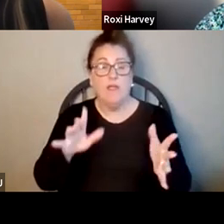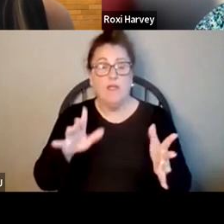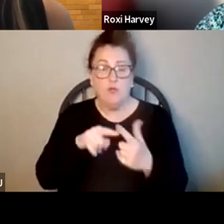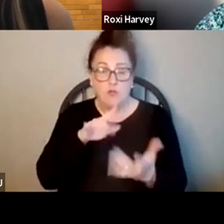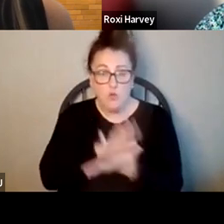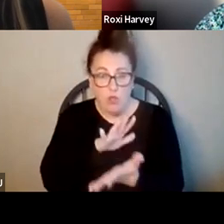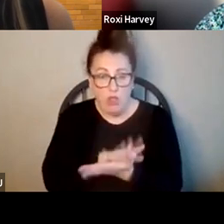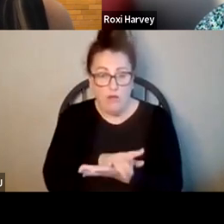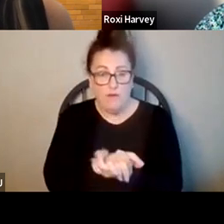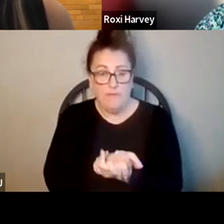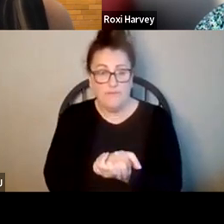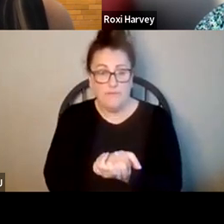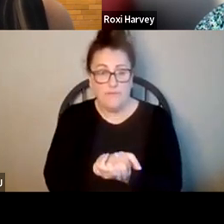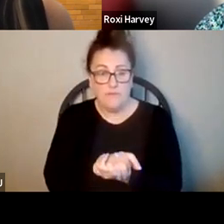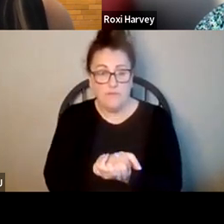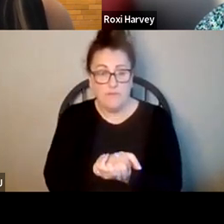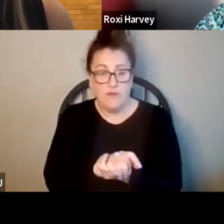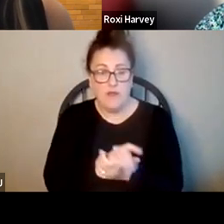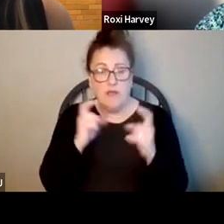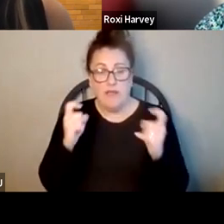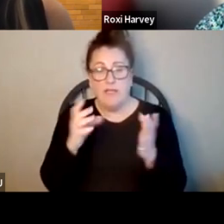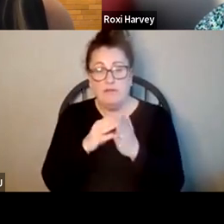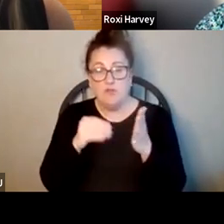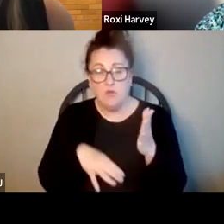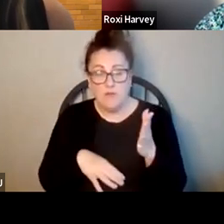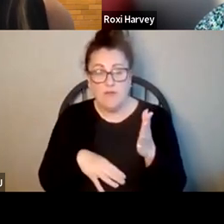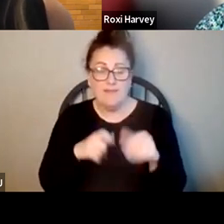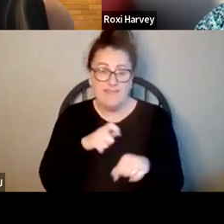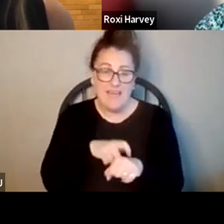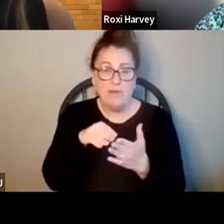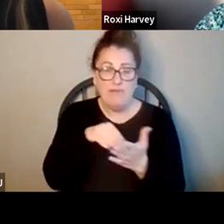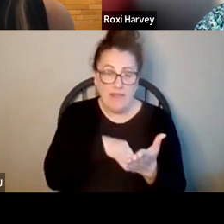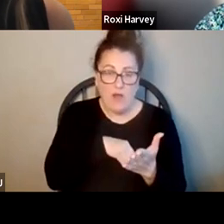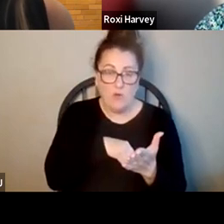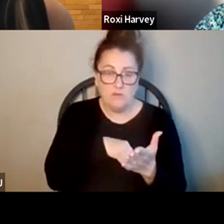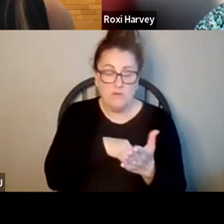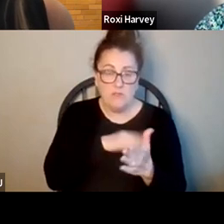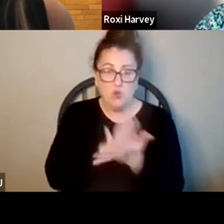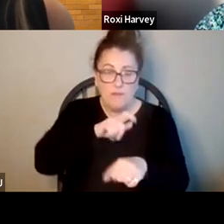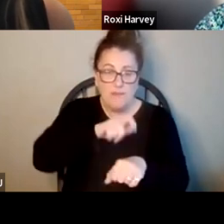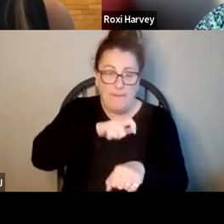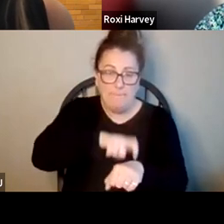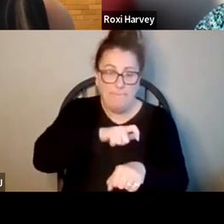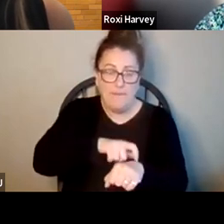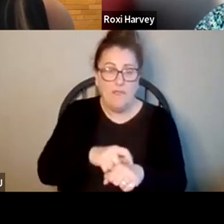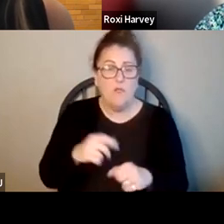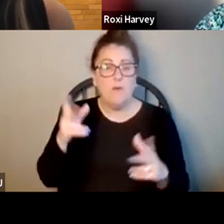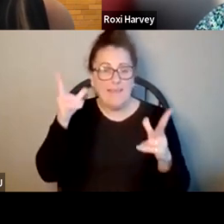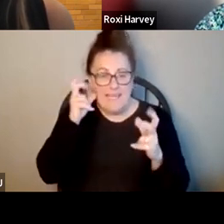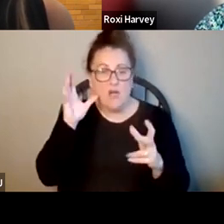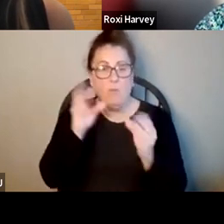schools and give students a chance to complete the survey so that we can hear more of